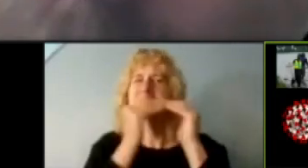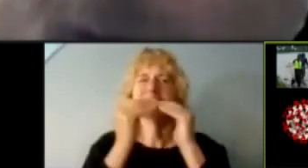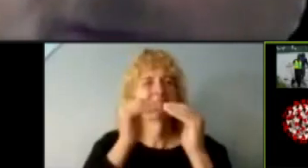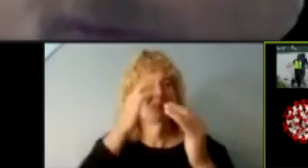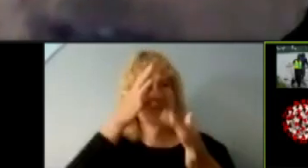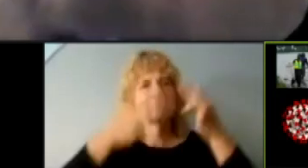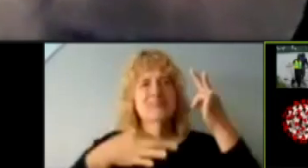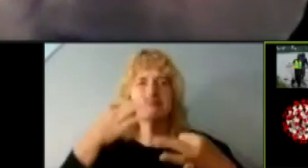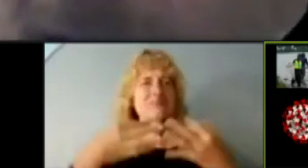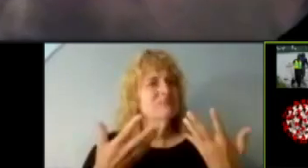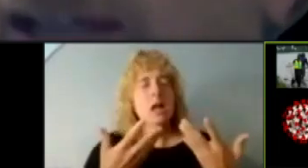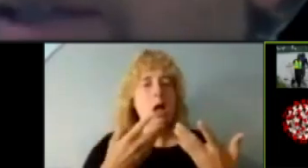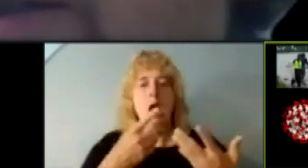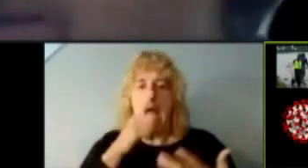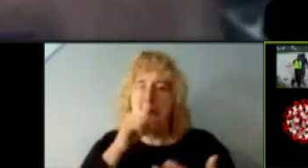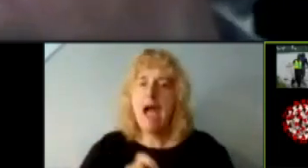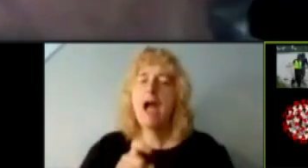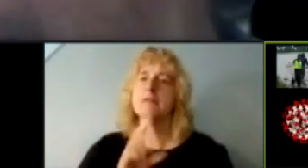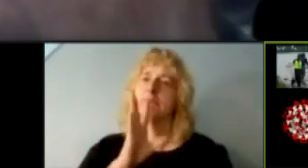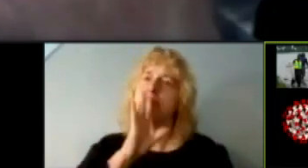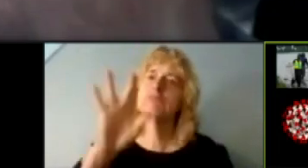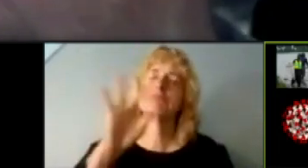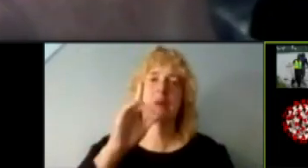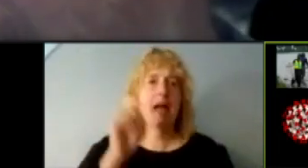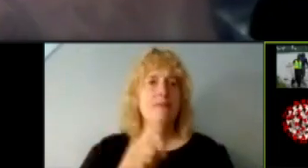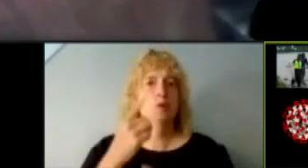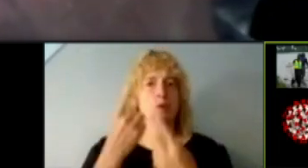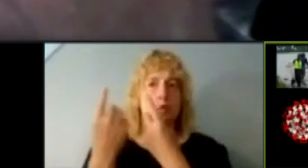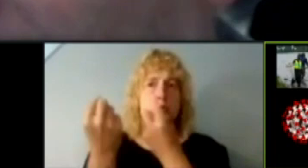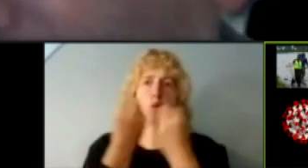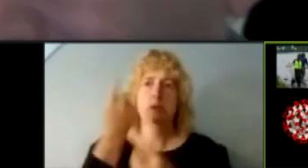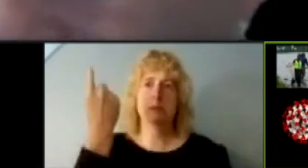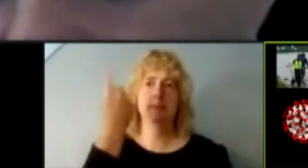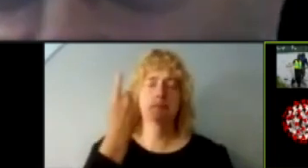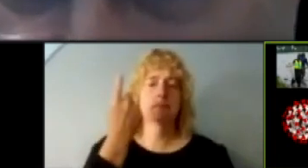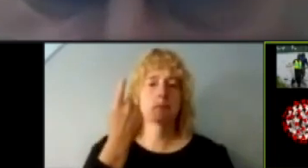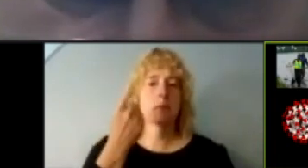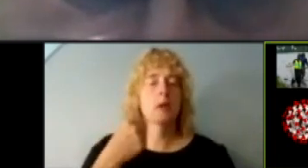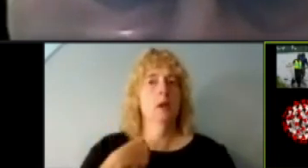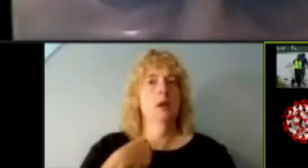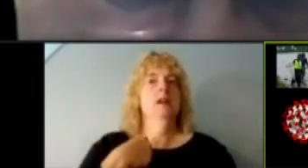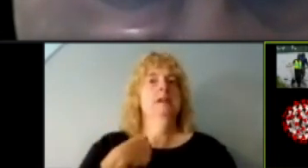We knew we had to challenge the COVID-19 virus.